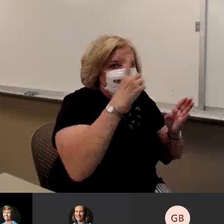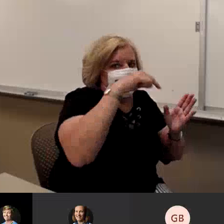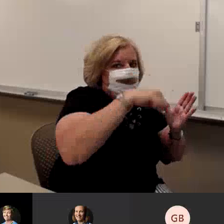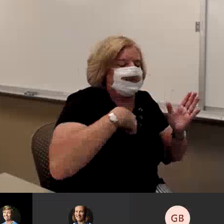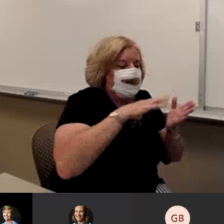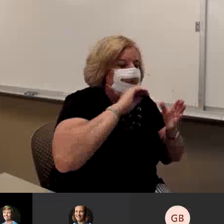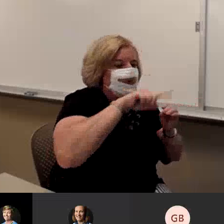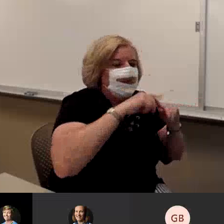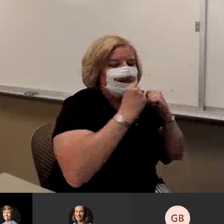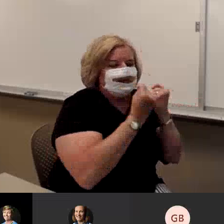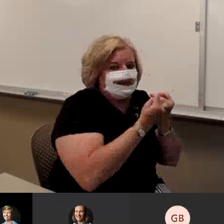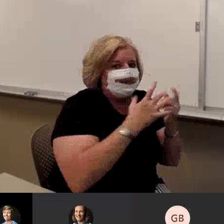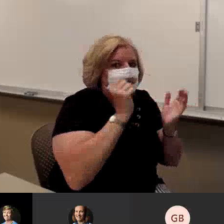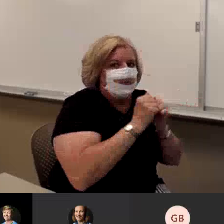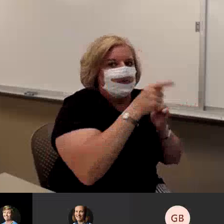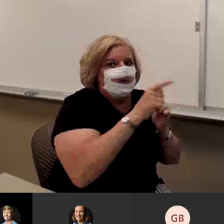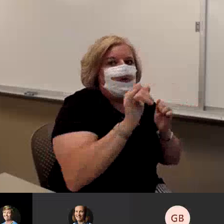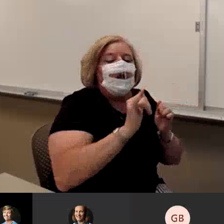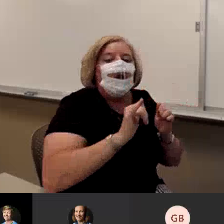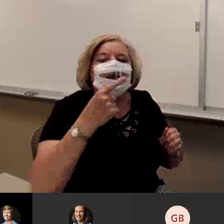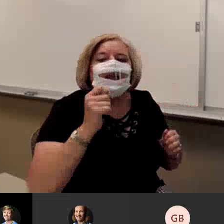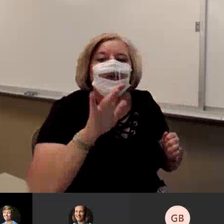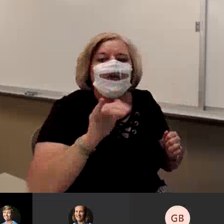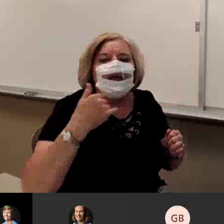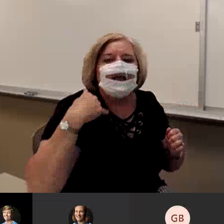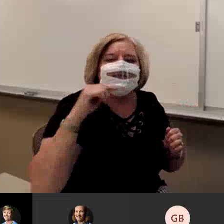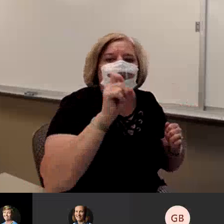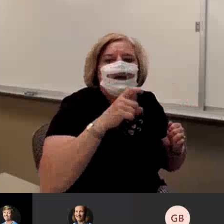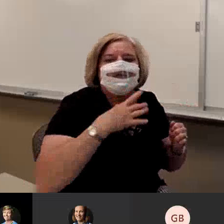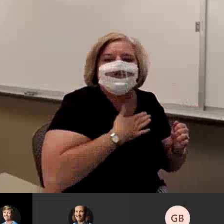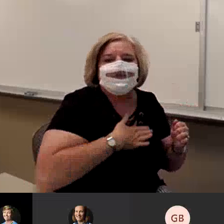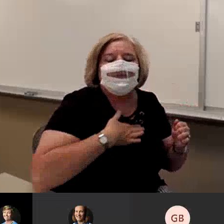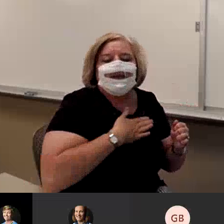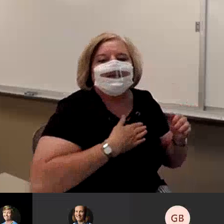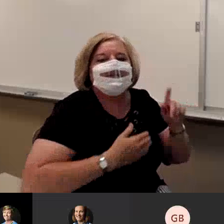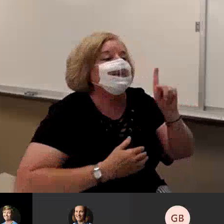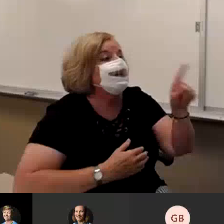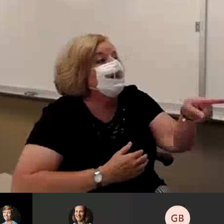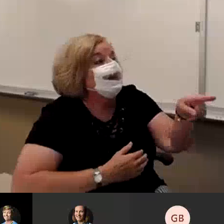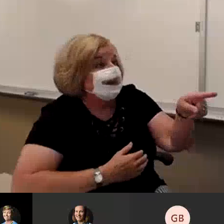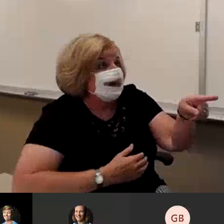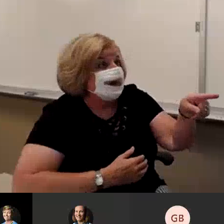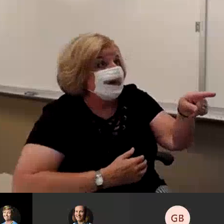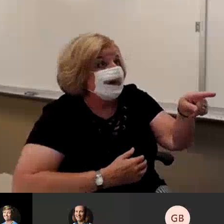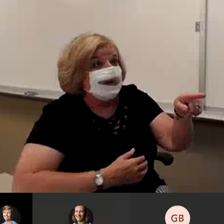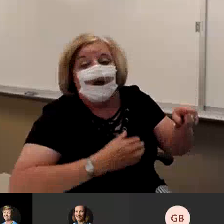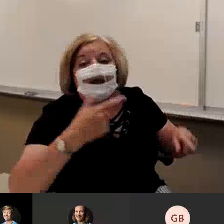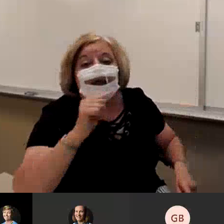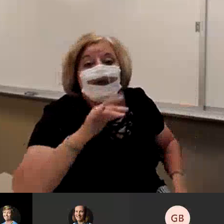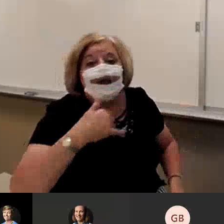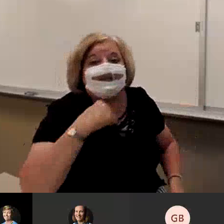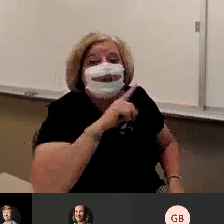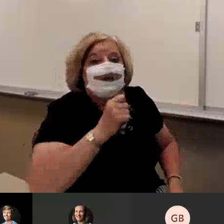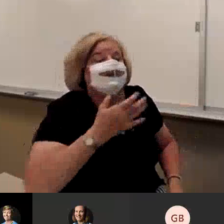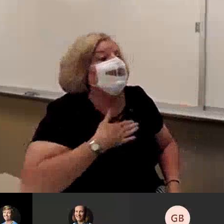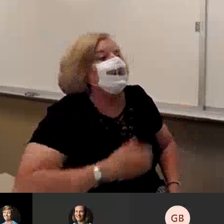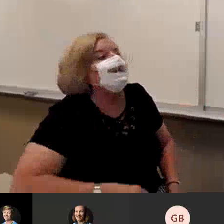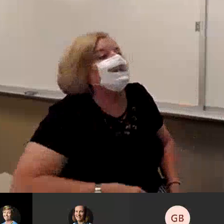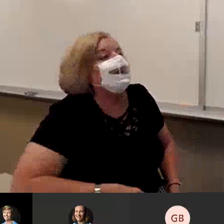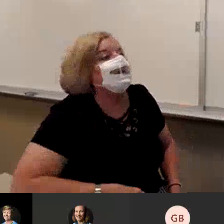So I'm learning along with you guys. So if there's Gary has a question, please. Who? Gary